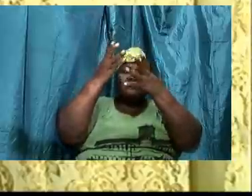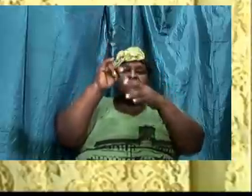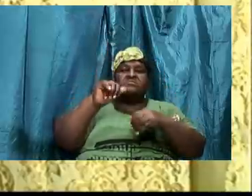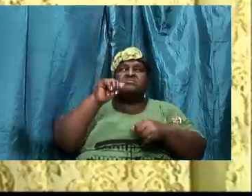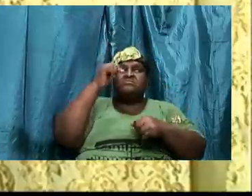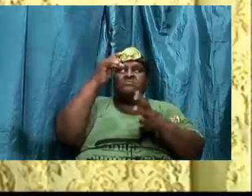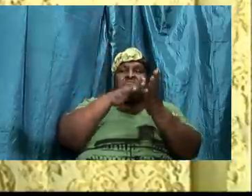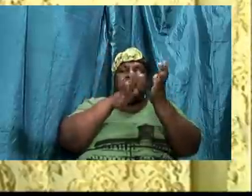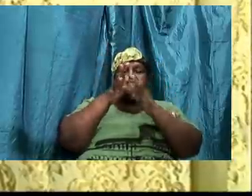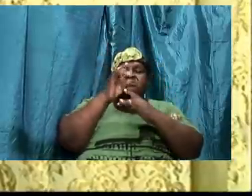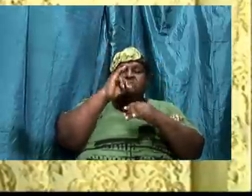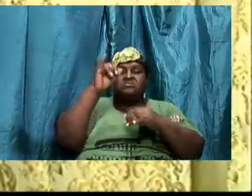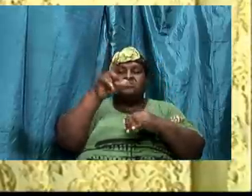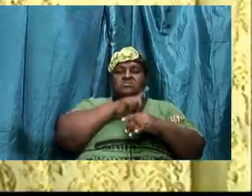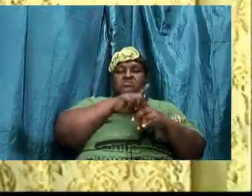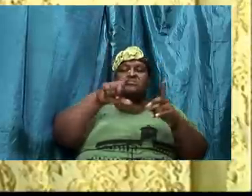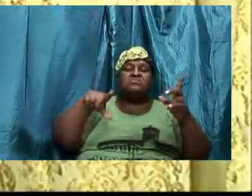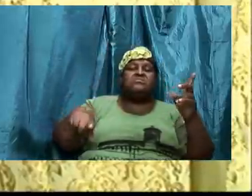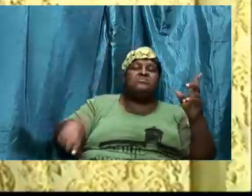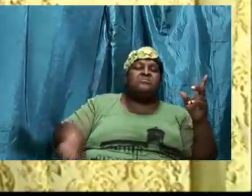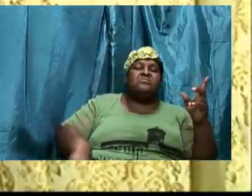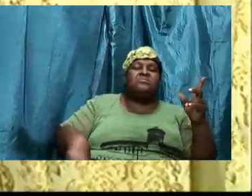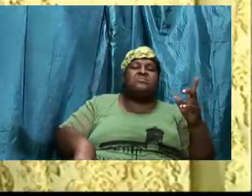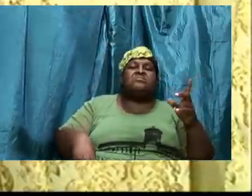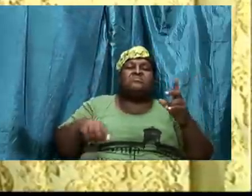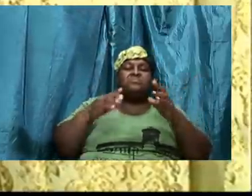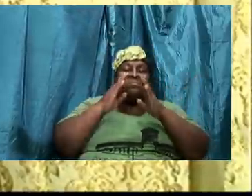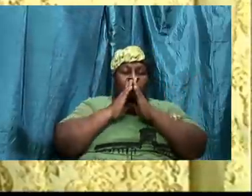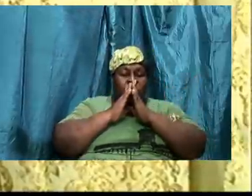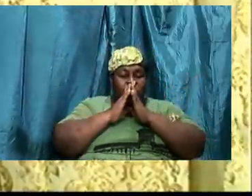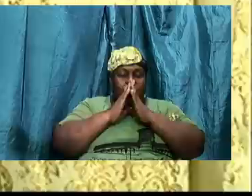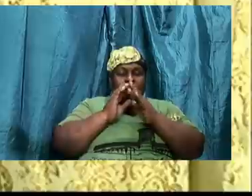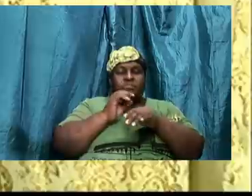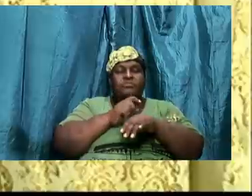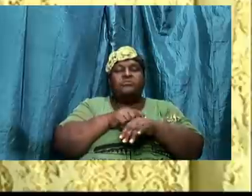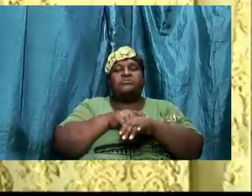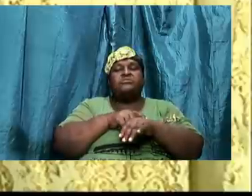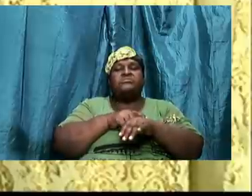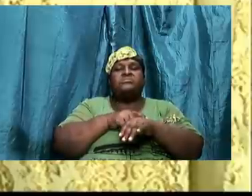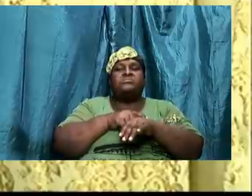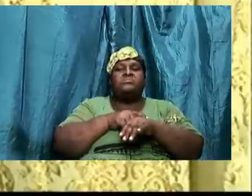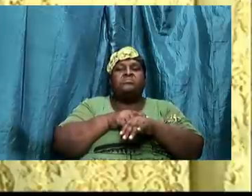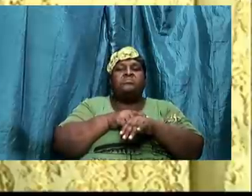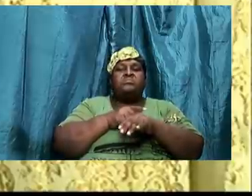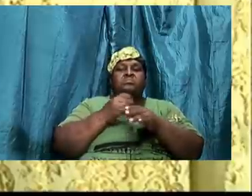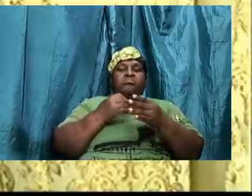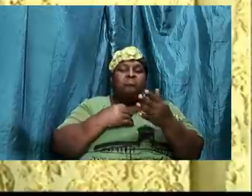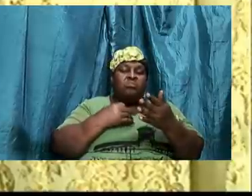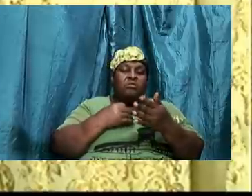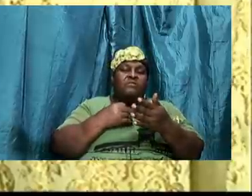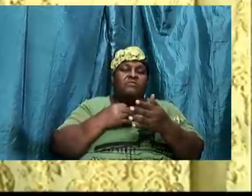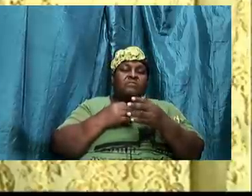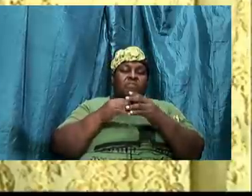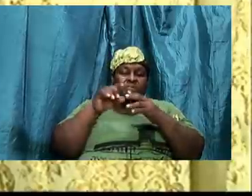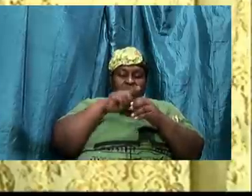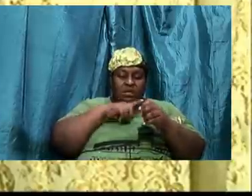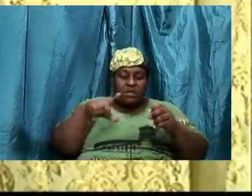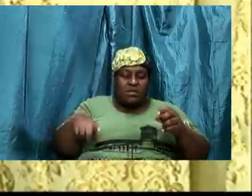before we go any further, just bow your heads while I pray before we get in the word of the Lord. Lord,